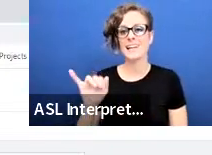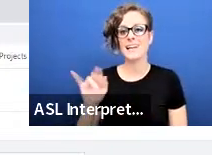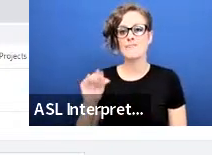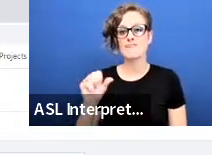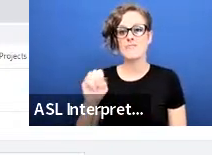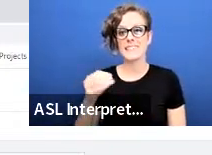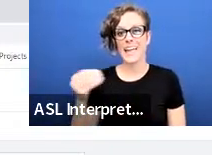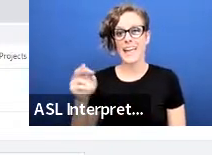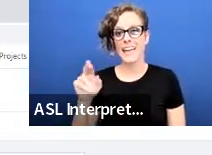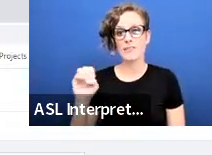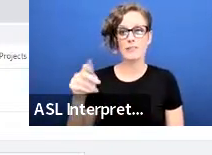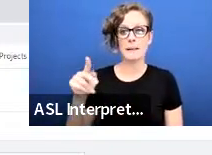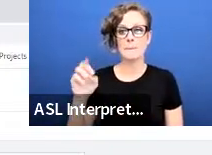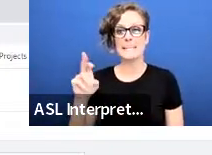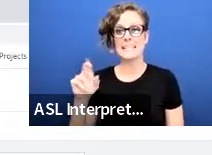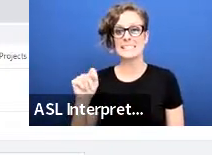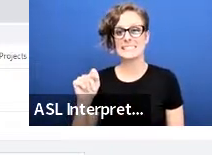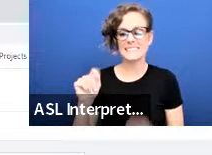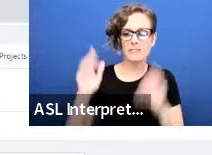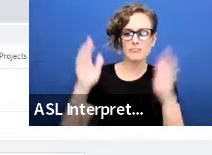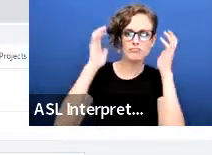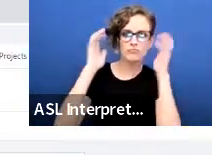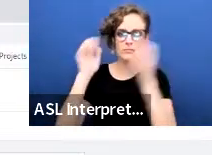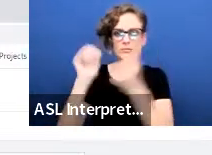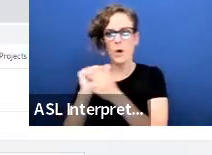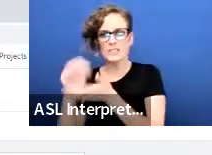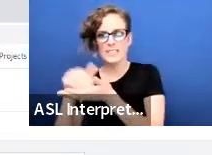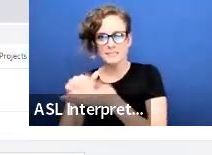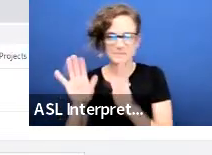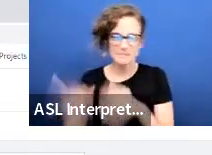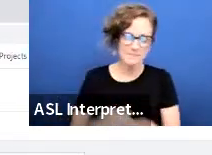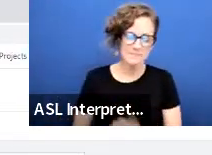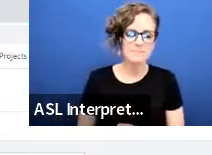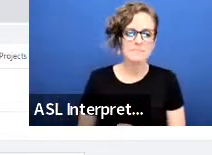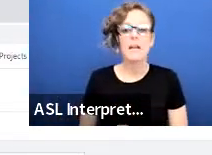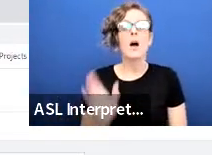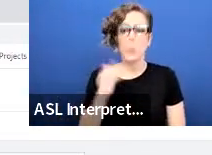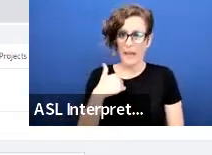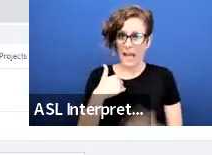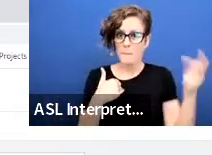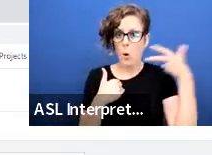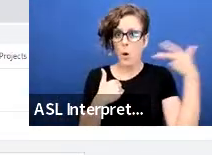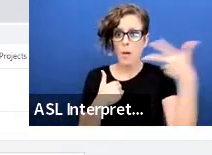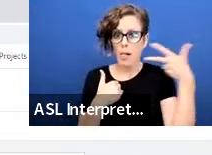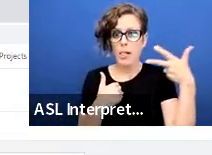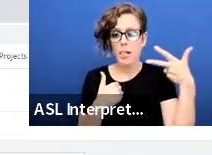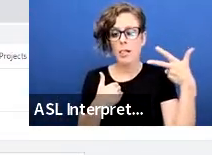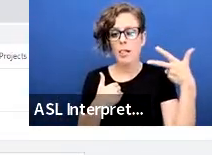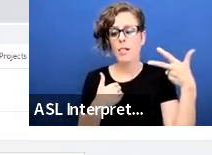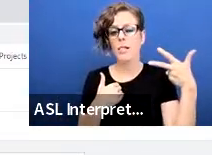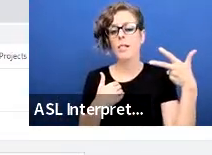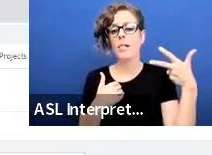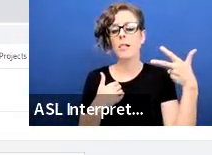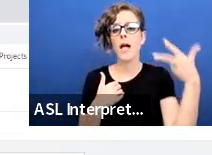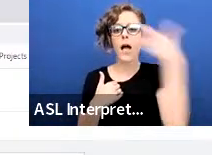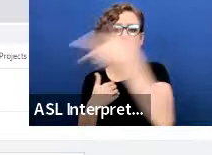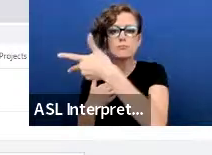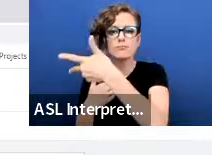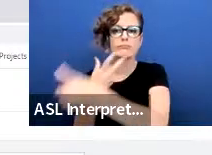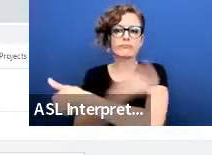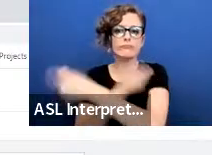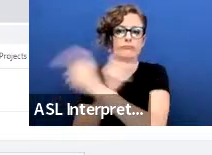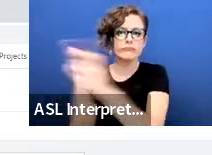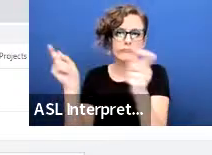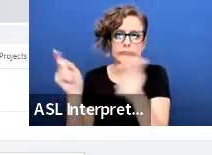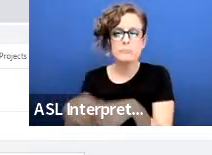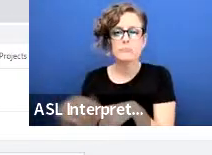I mean, we have this mobile vaccination effort, you know, send us in an interest form and we'll